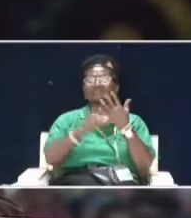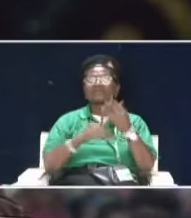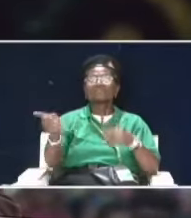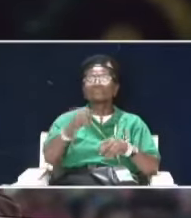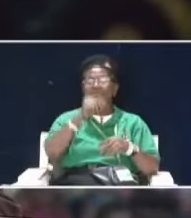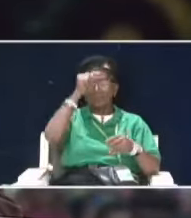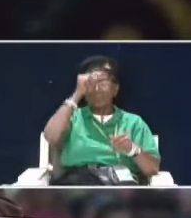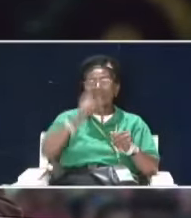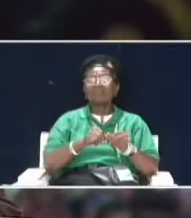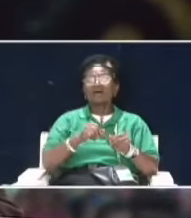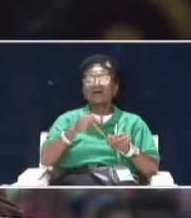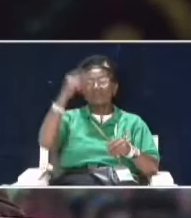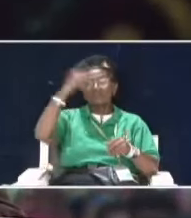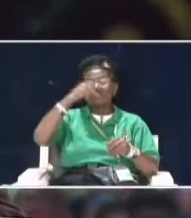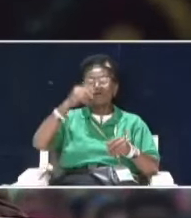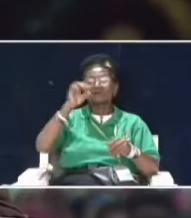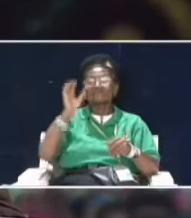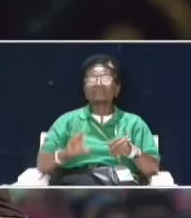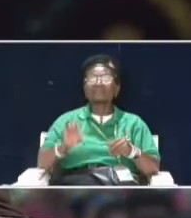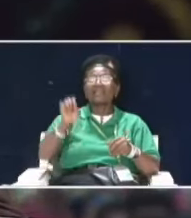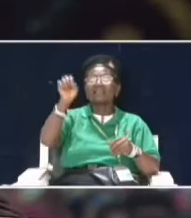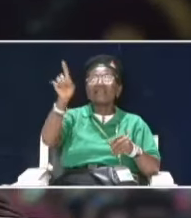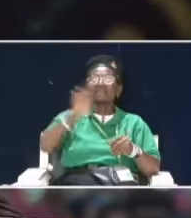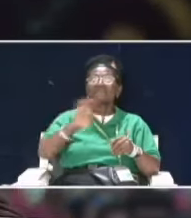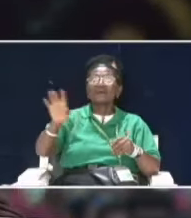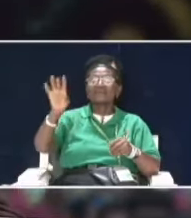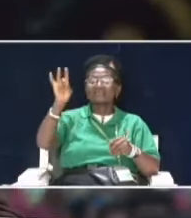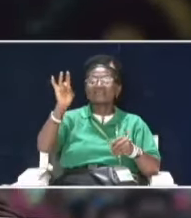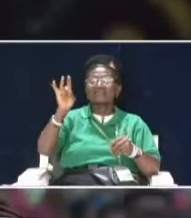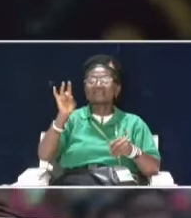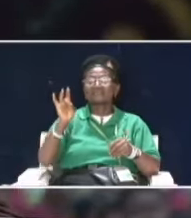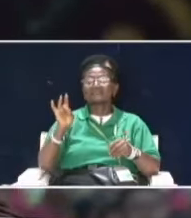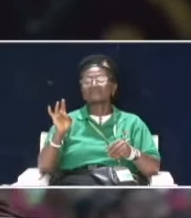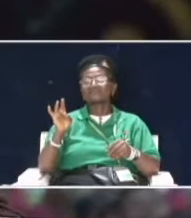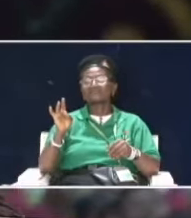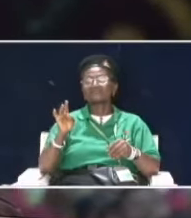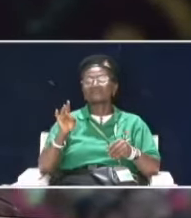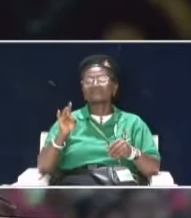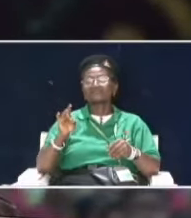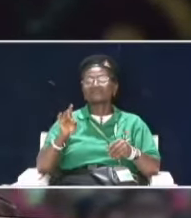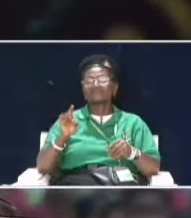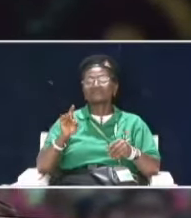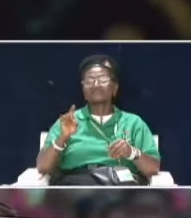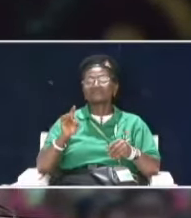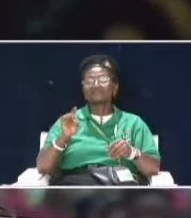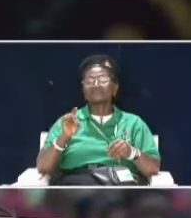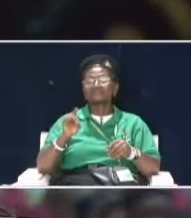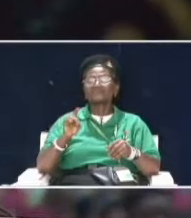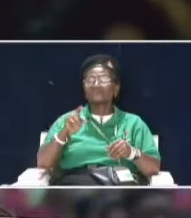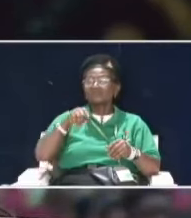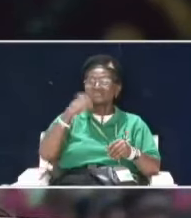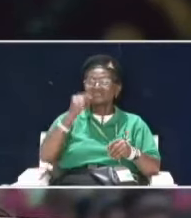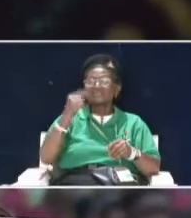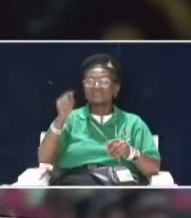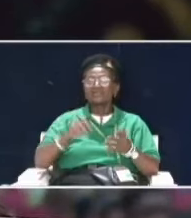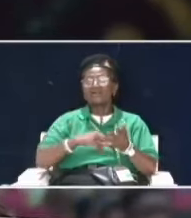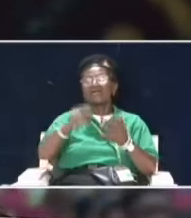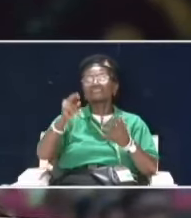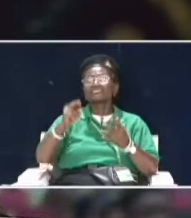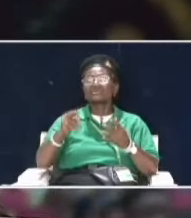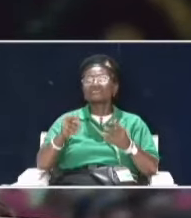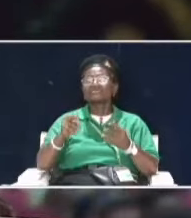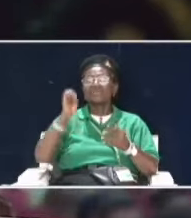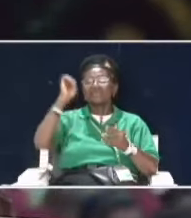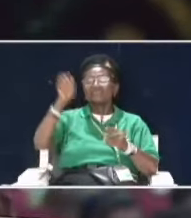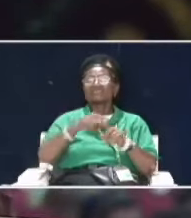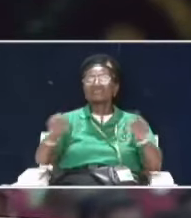Proverbs chapter 11, verse 8. Proverbs 11, verse 8 says, "The righteous is delivered out